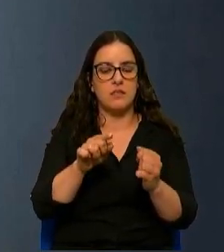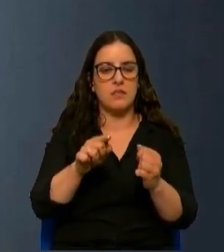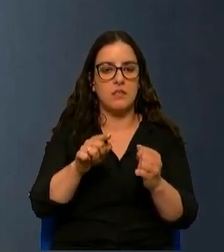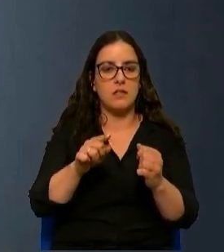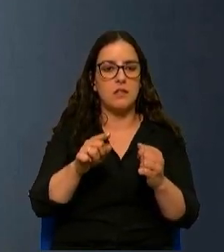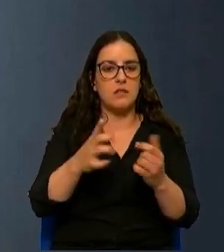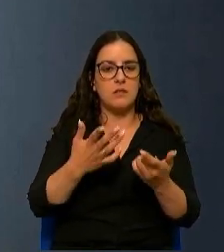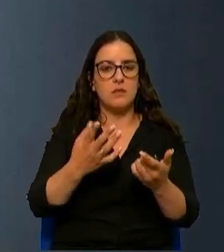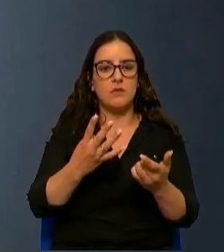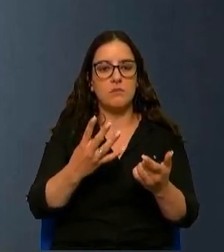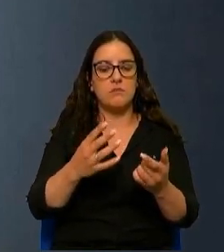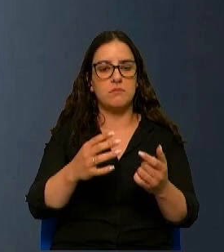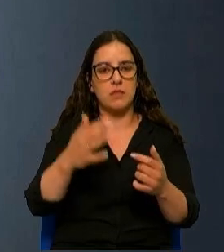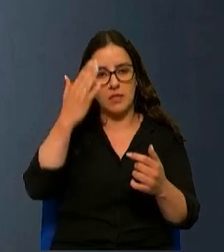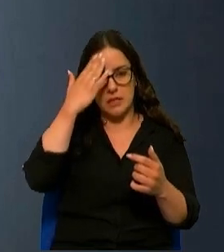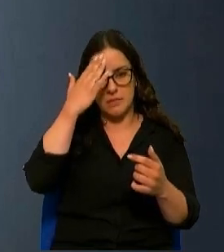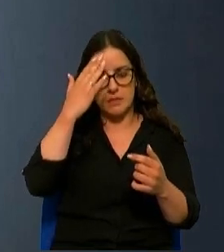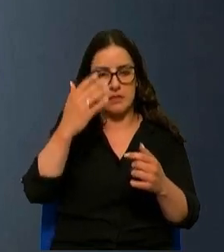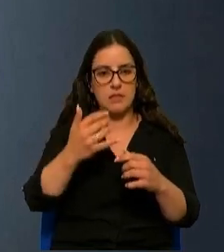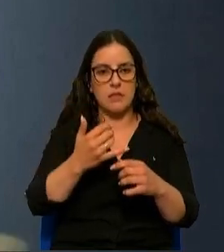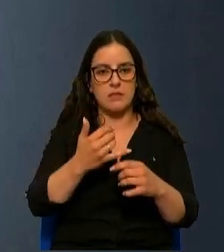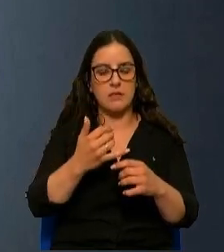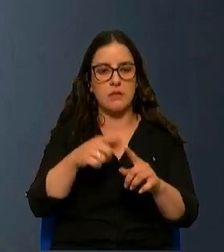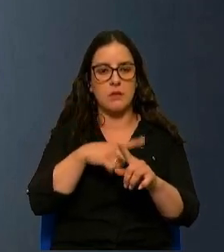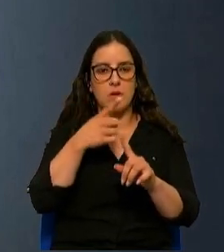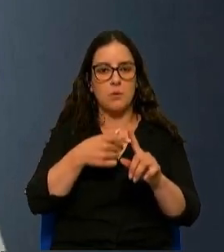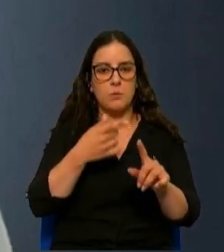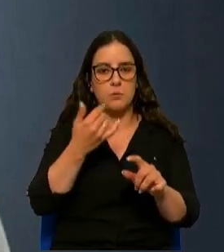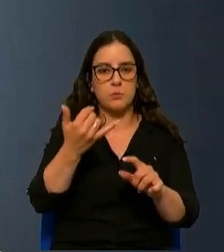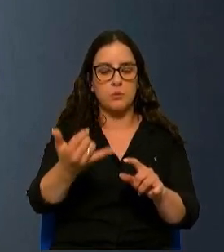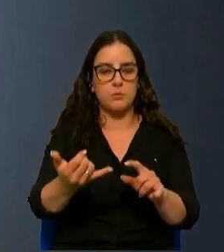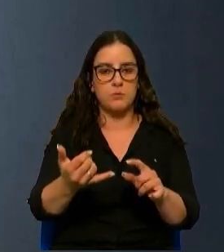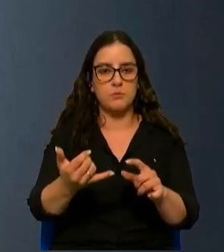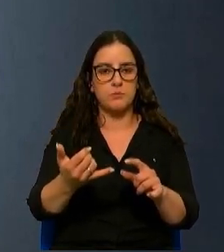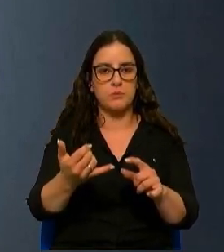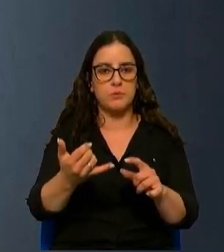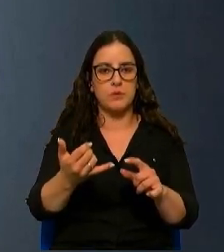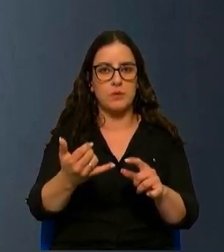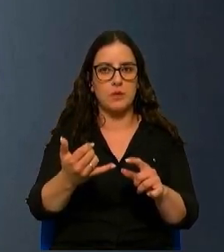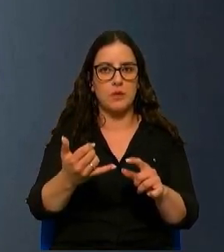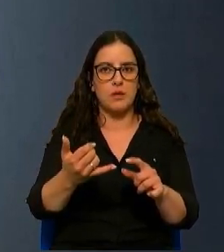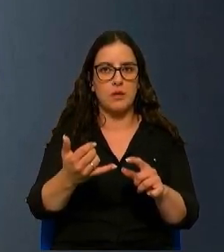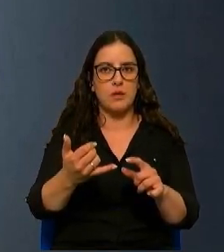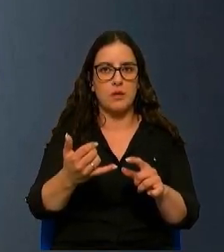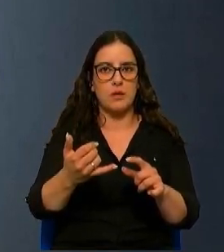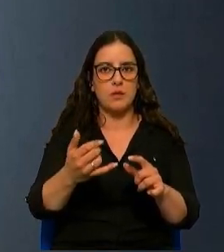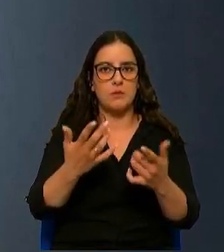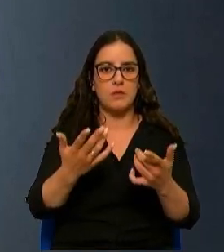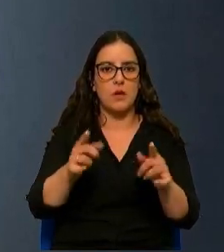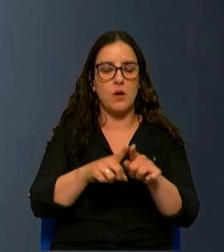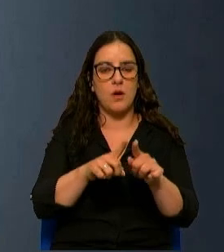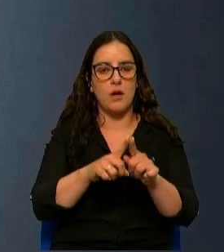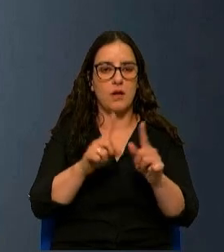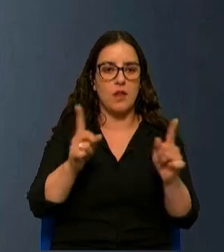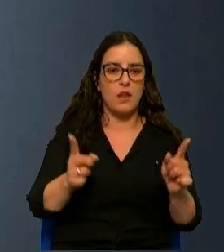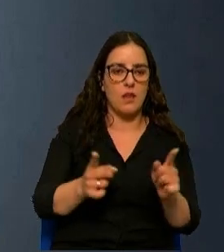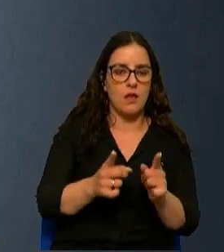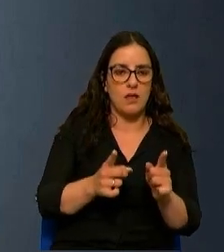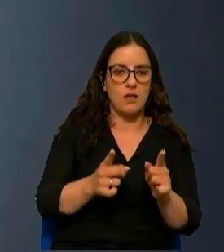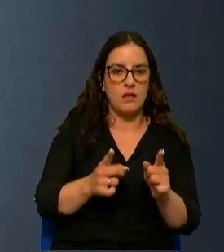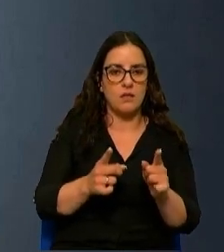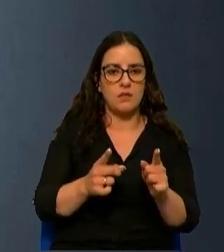capabilities next year. This is an abstraction of an industry standard description of